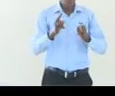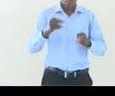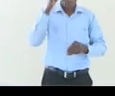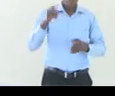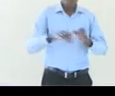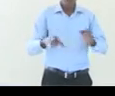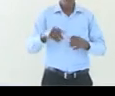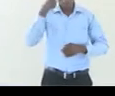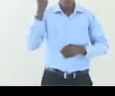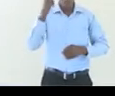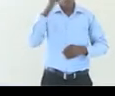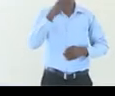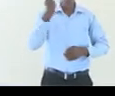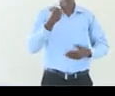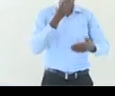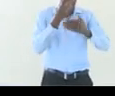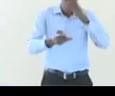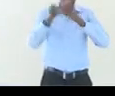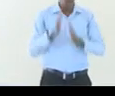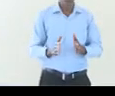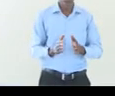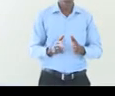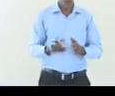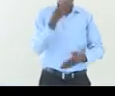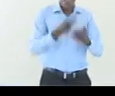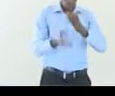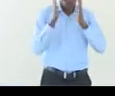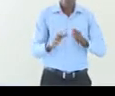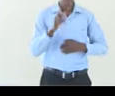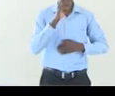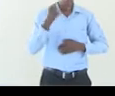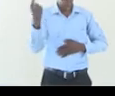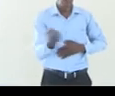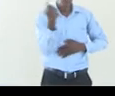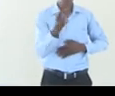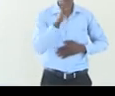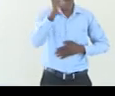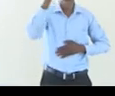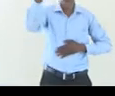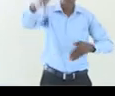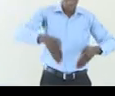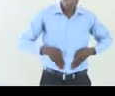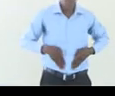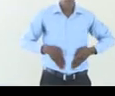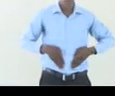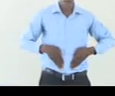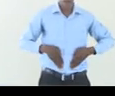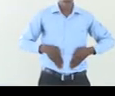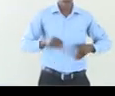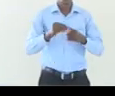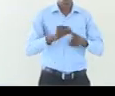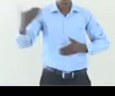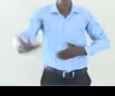If you are light, you see, the reason why prophetic people do suffer like that is because if you are